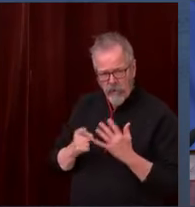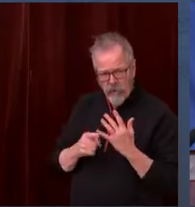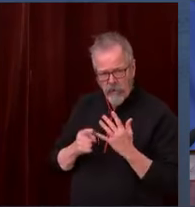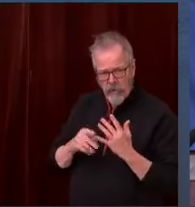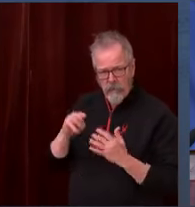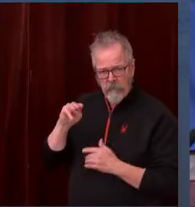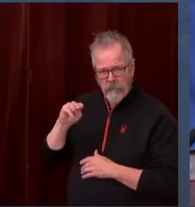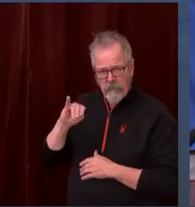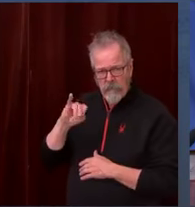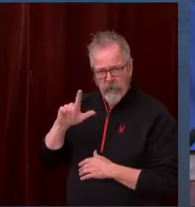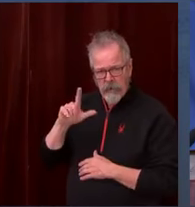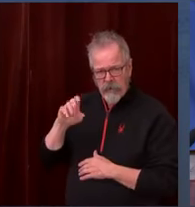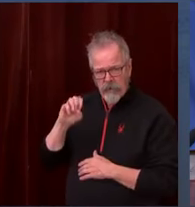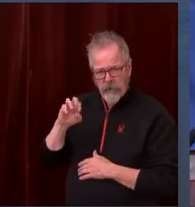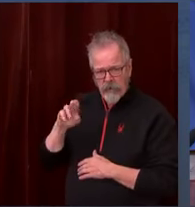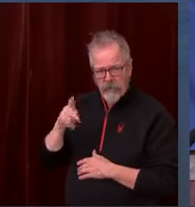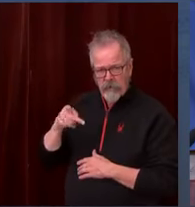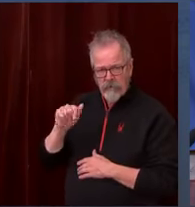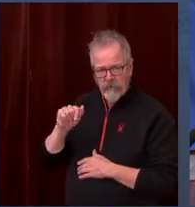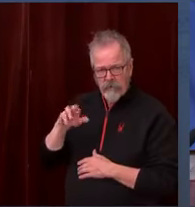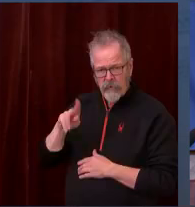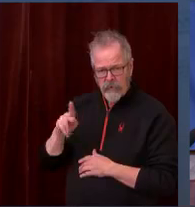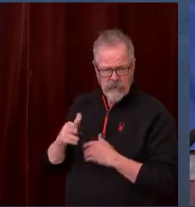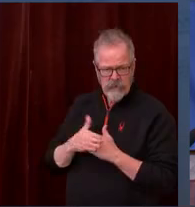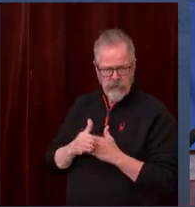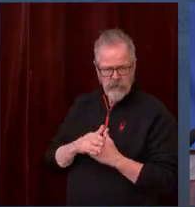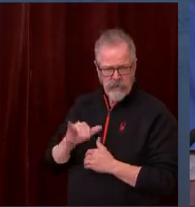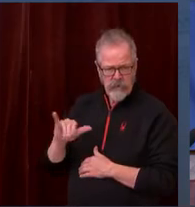I know legislators will make proposals as well.